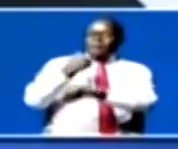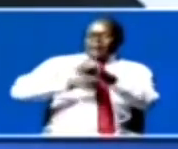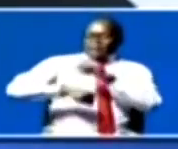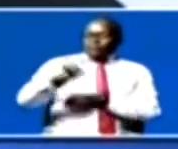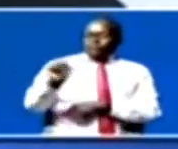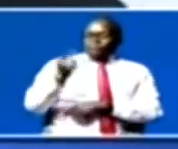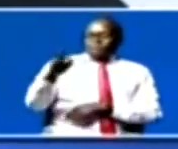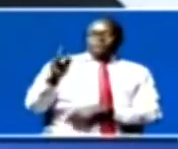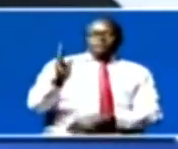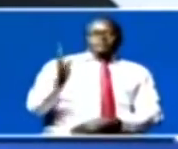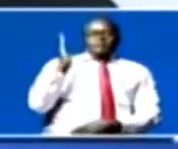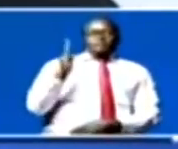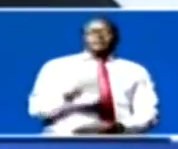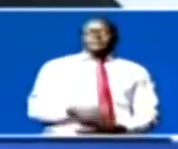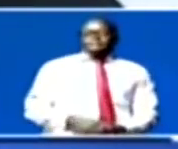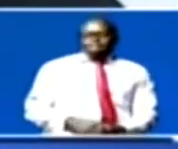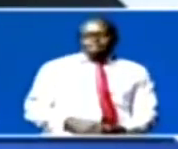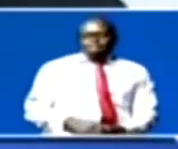Ministry of Interior.